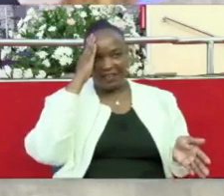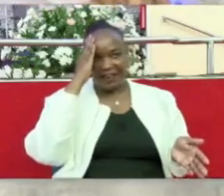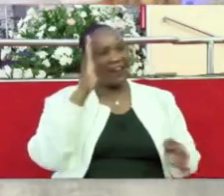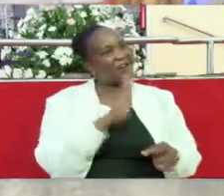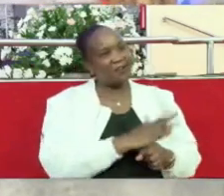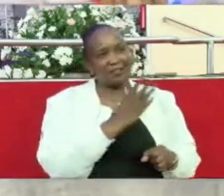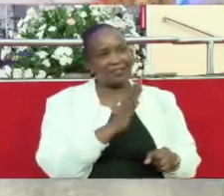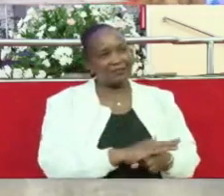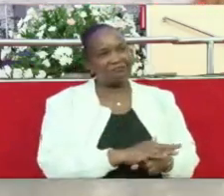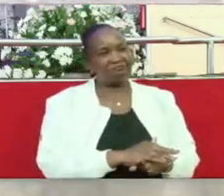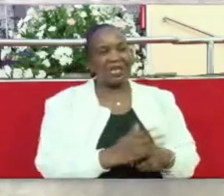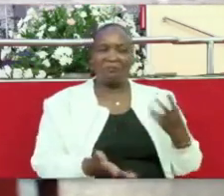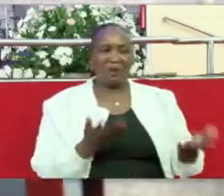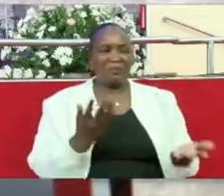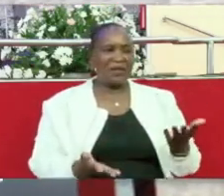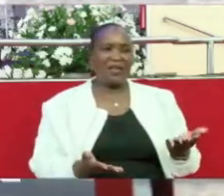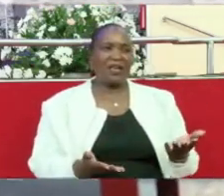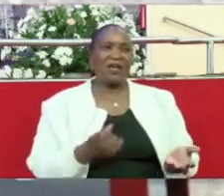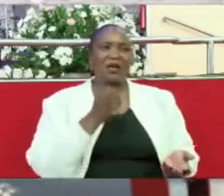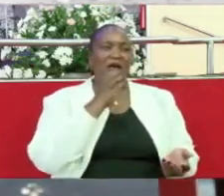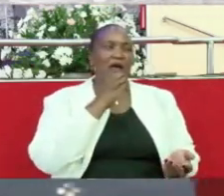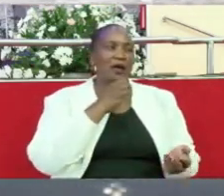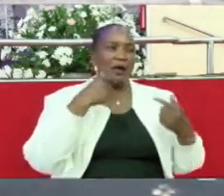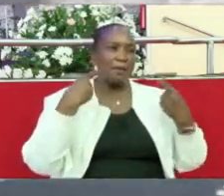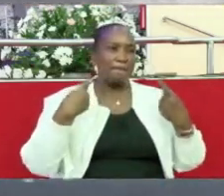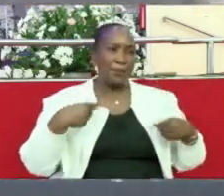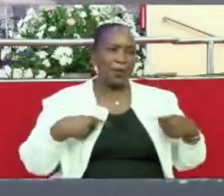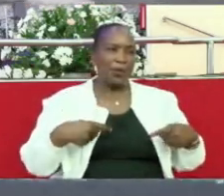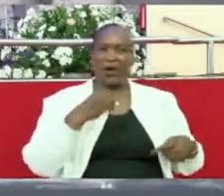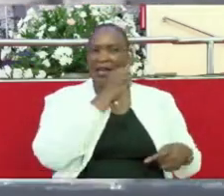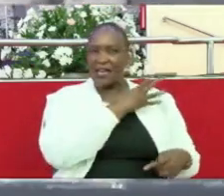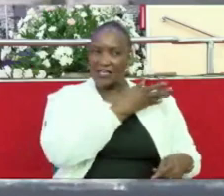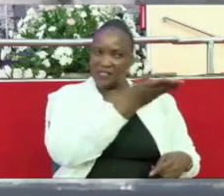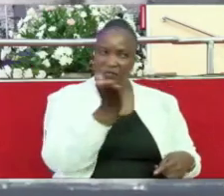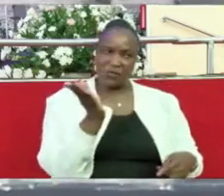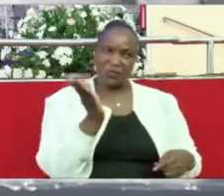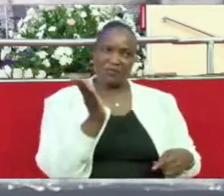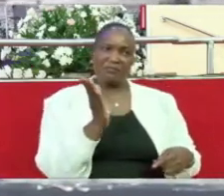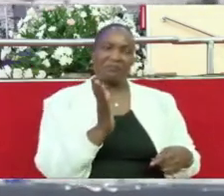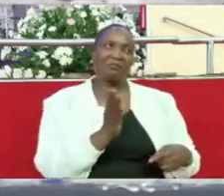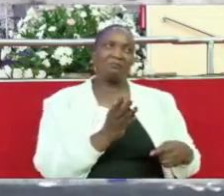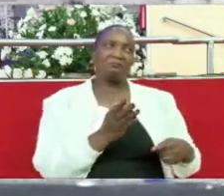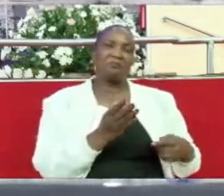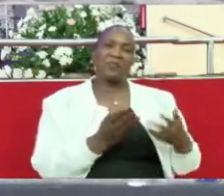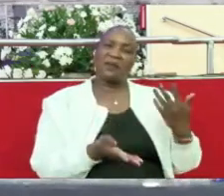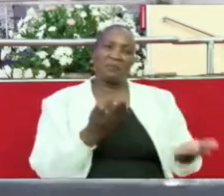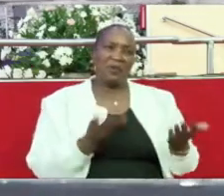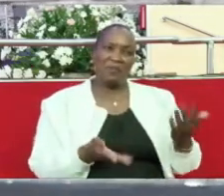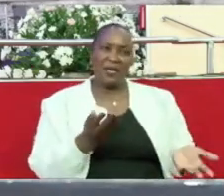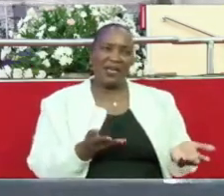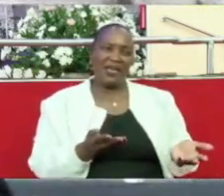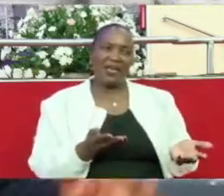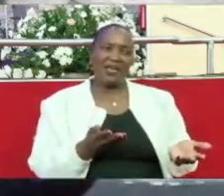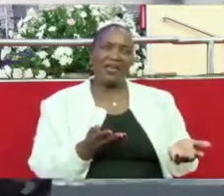you are hated. Unaweza wazia jinsi umechukiwa. You may be imagining that you are the only person left. Unaweza dhania kwamba ni wewe umebaki peke